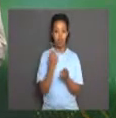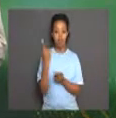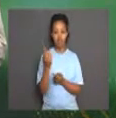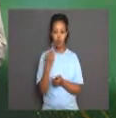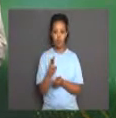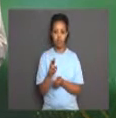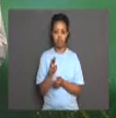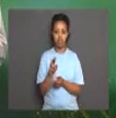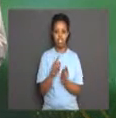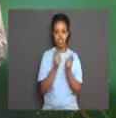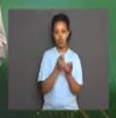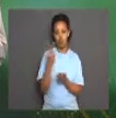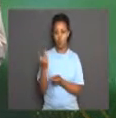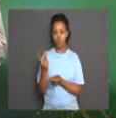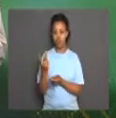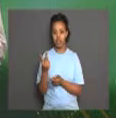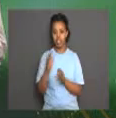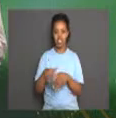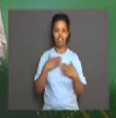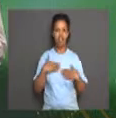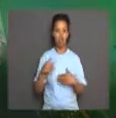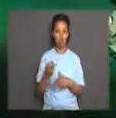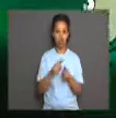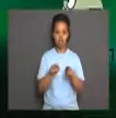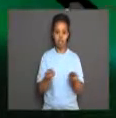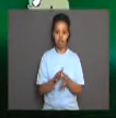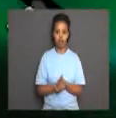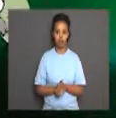1 fossil or a Category 2 fossil.